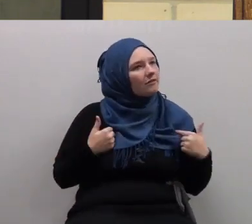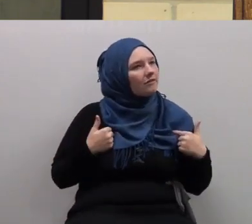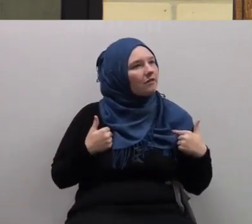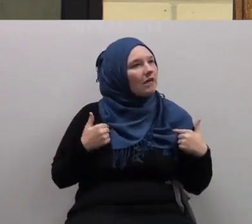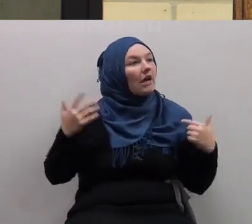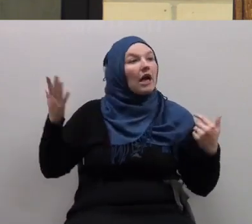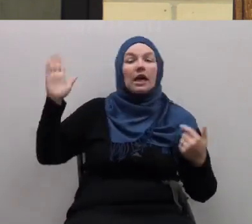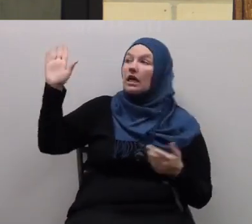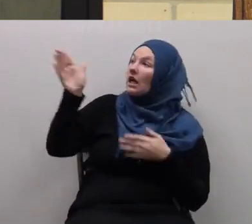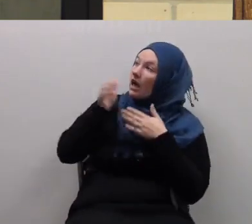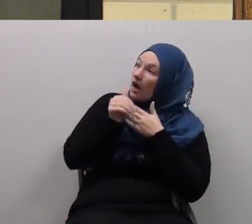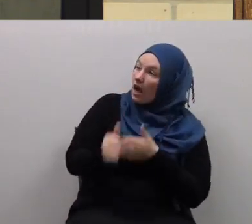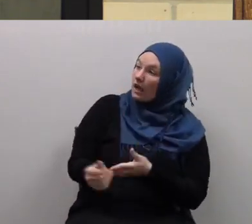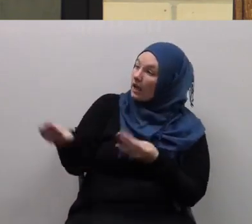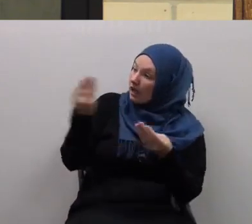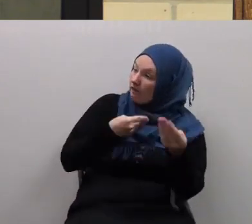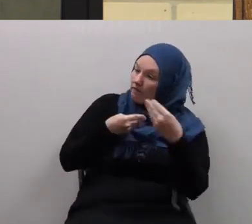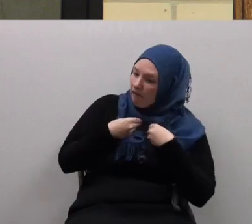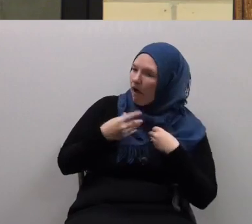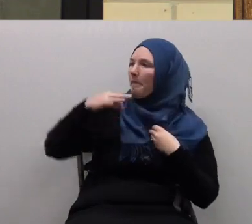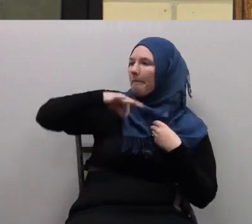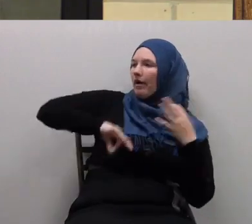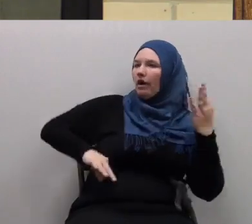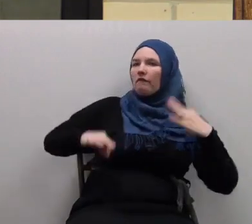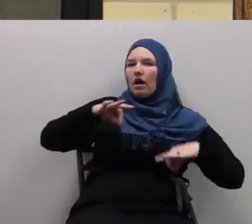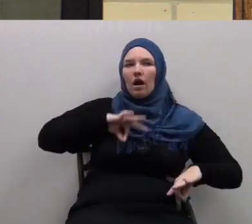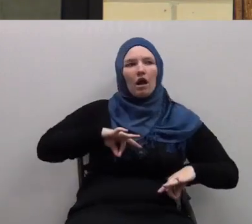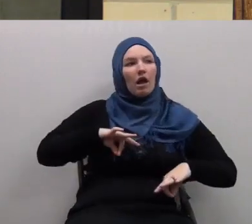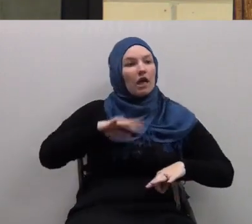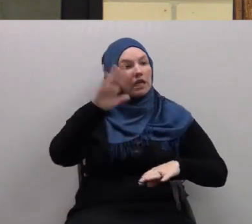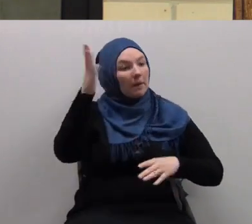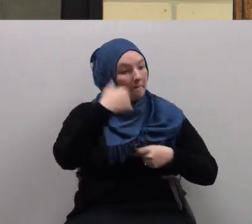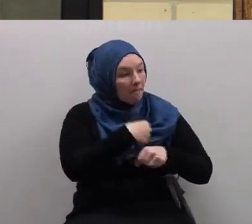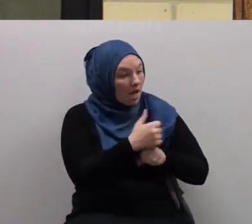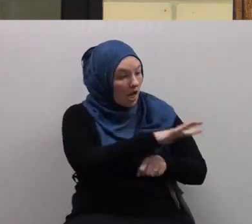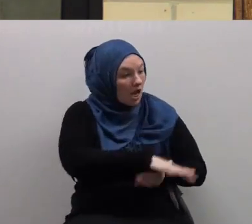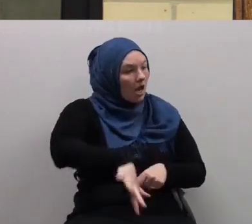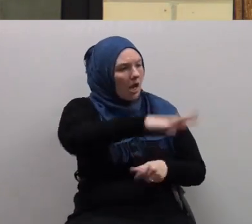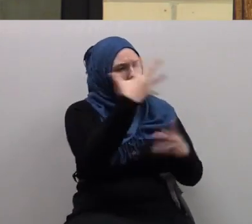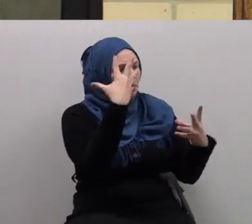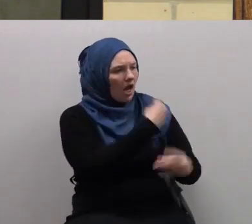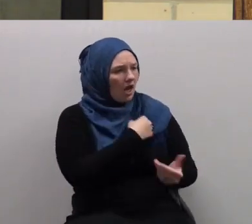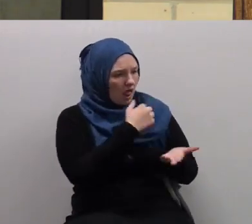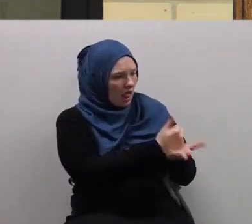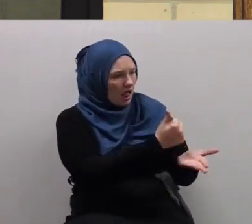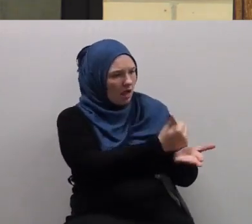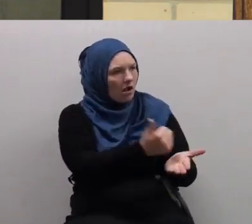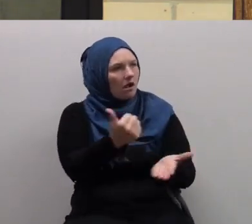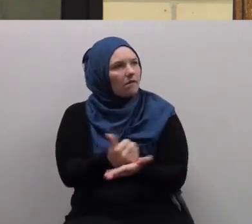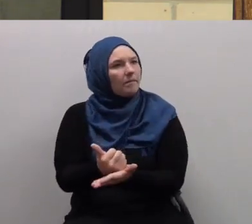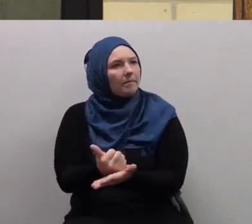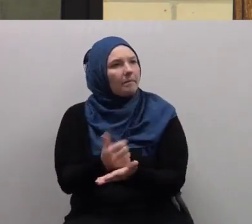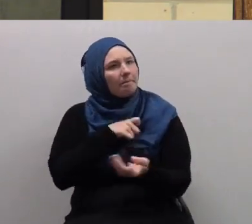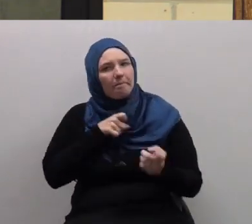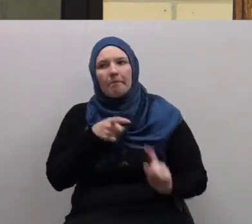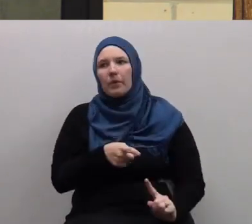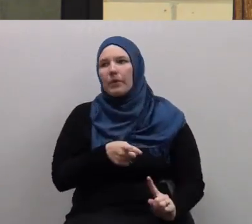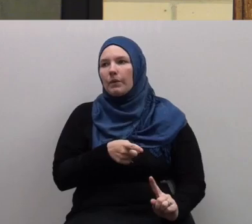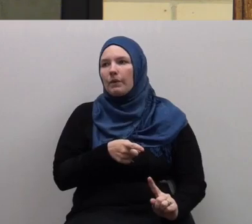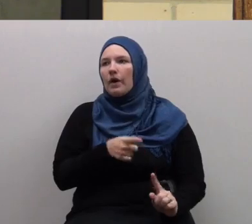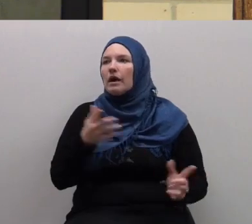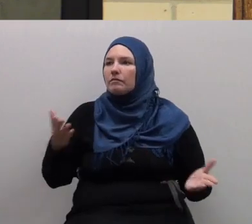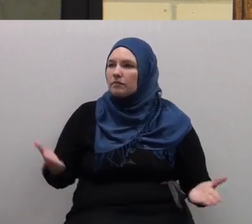am here to benefit from His guidance. I am here to help His creation. I am here to live